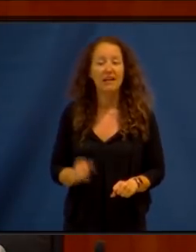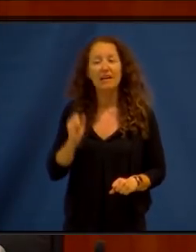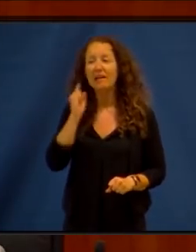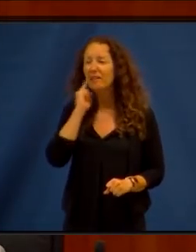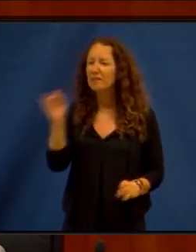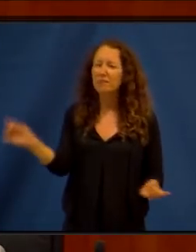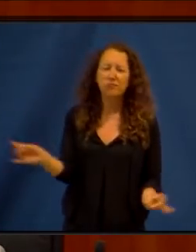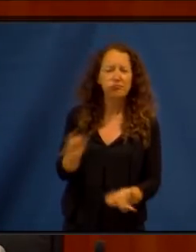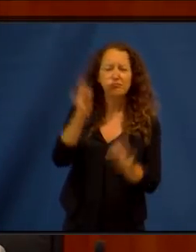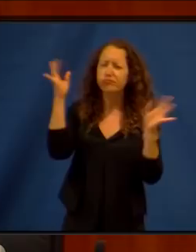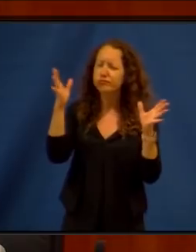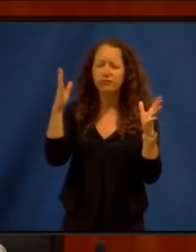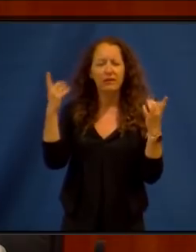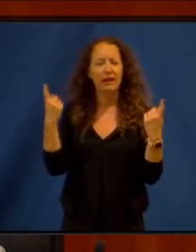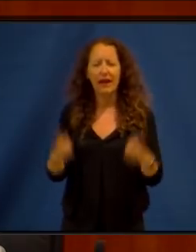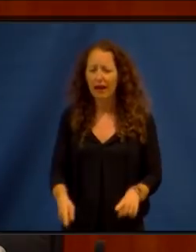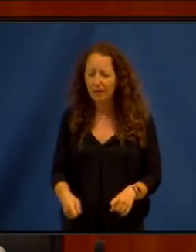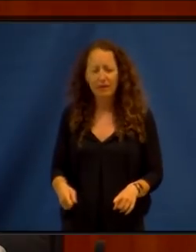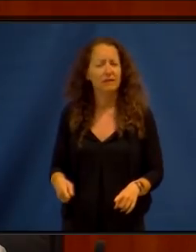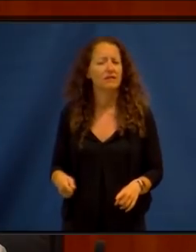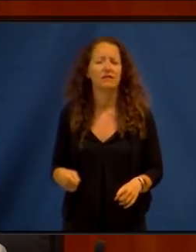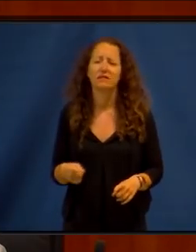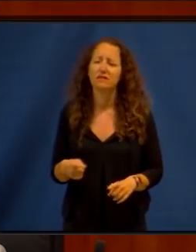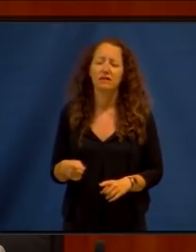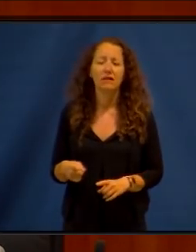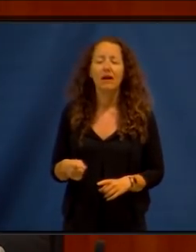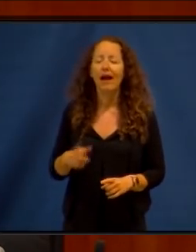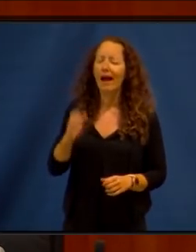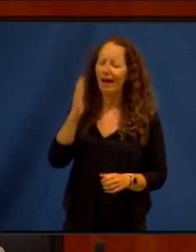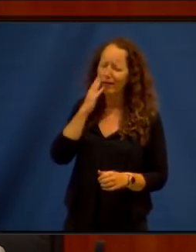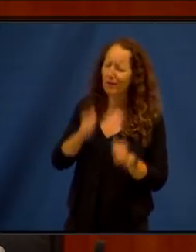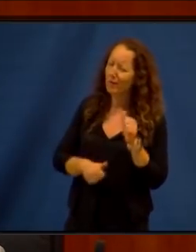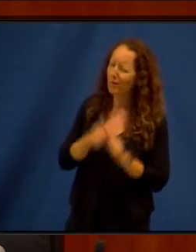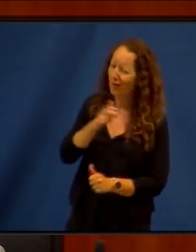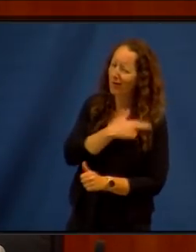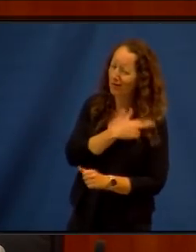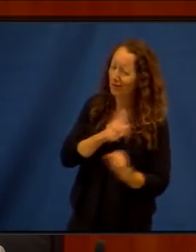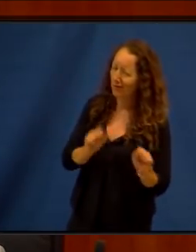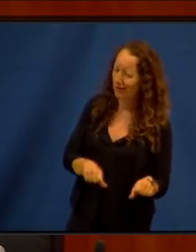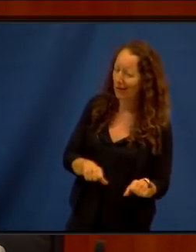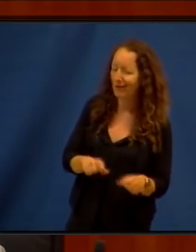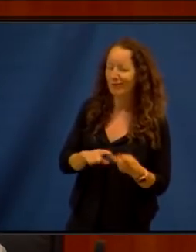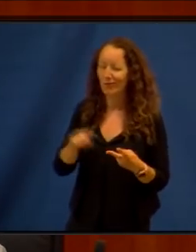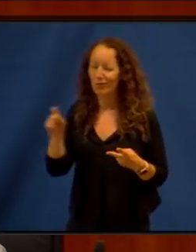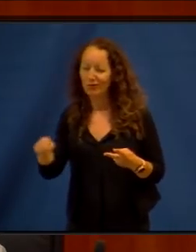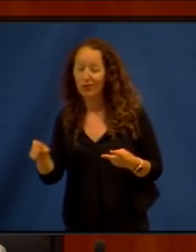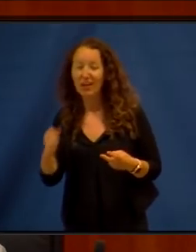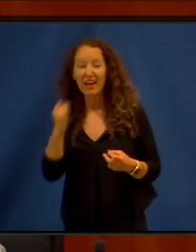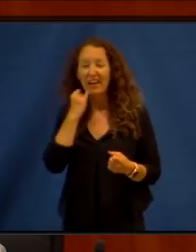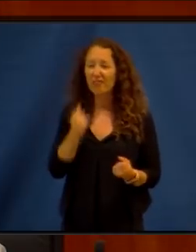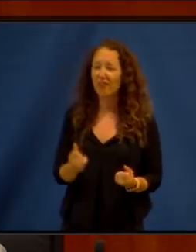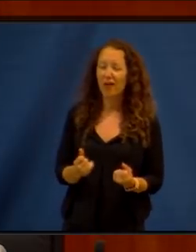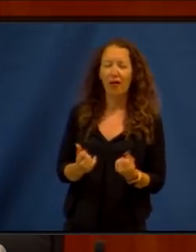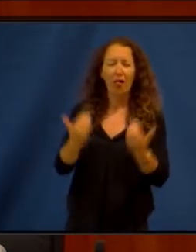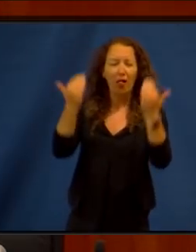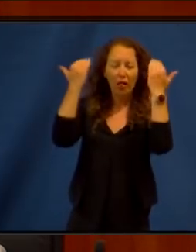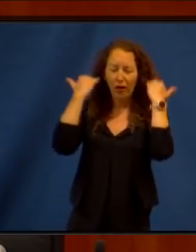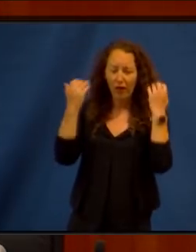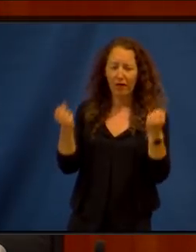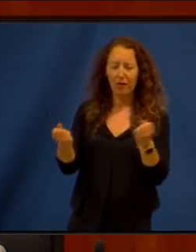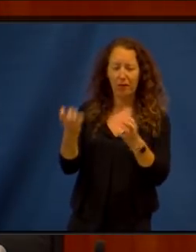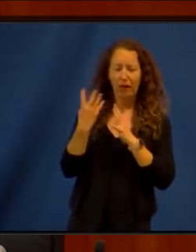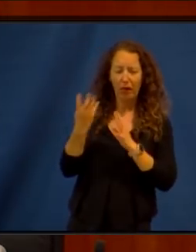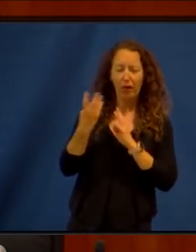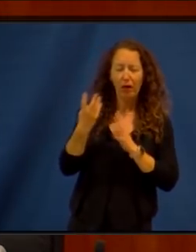hospitals have this capability, or should, if we had to and we got overrun with critical care patients, we theoretically